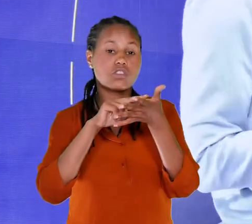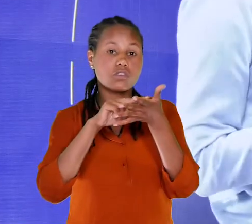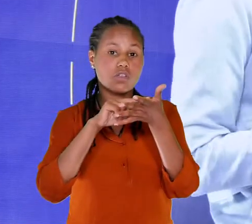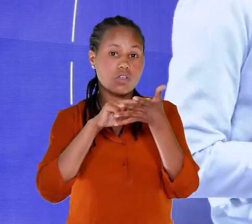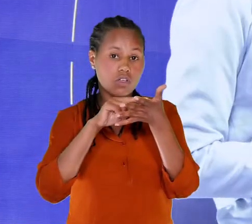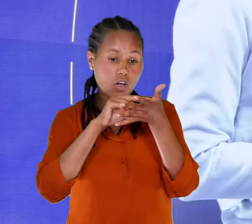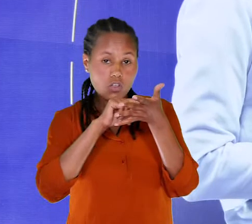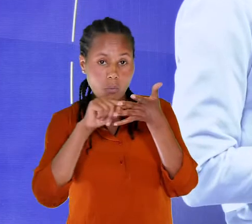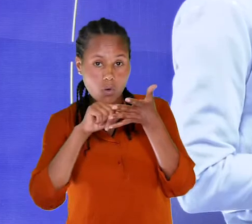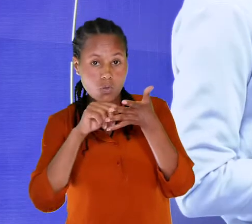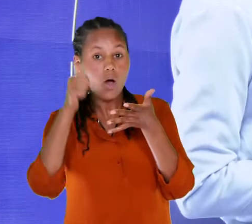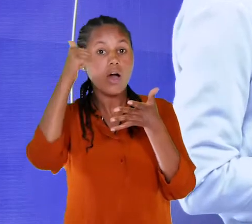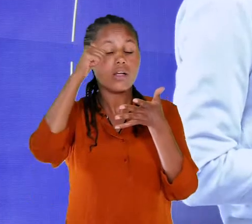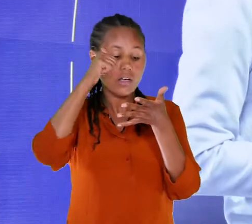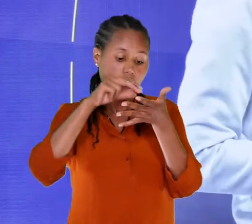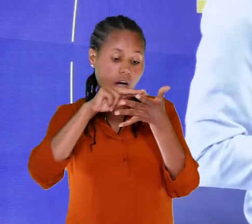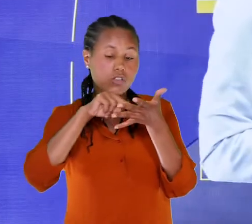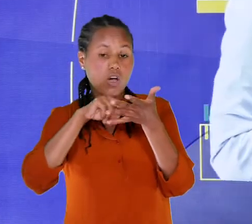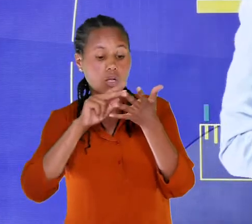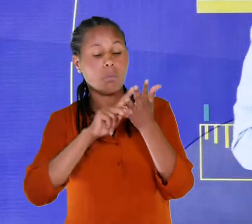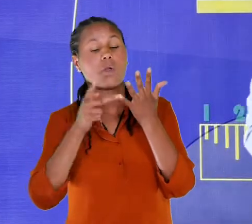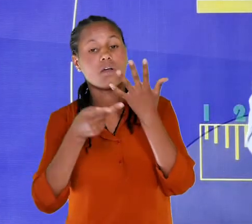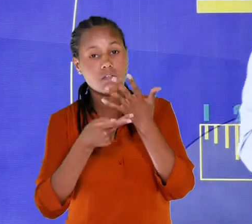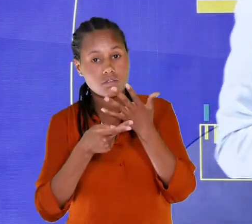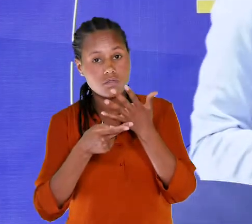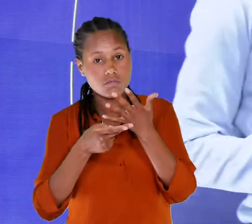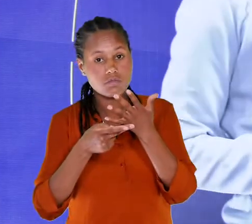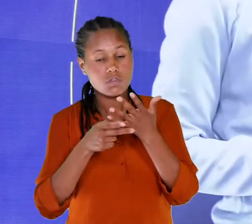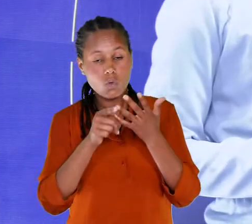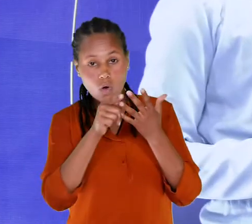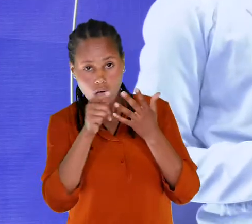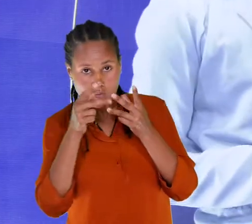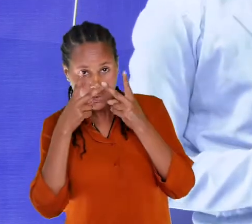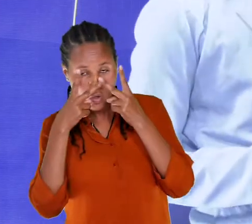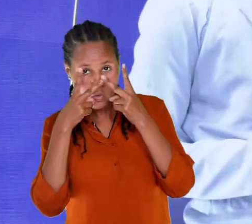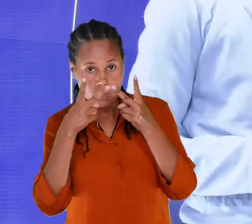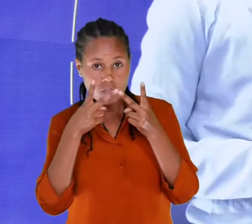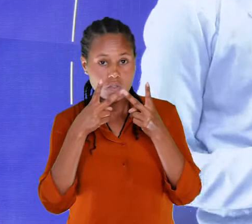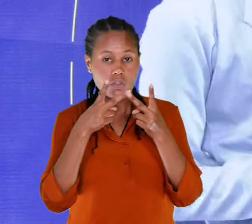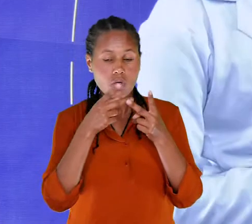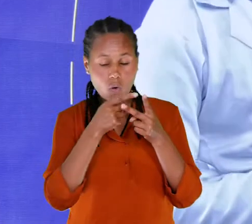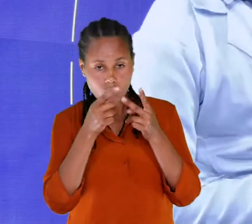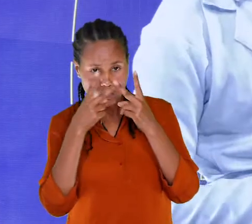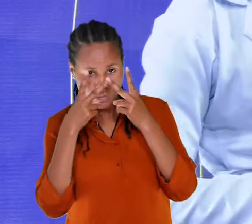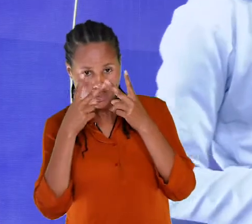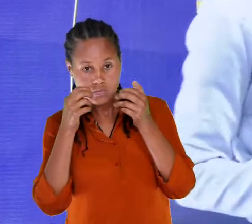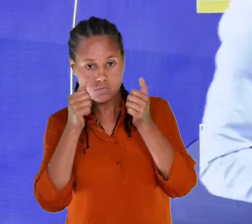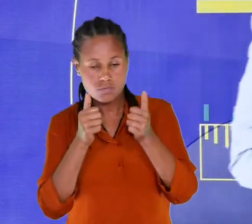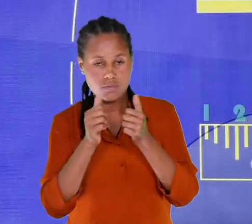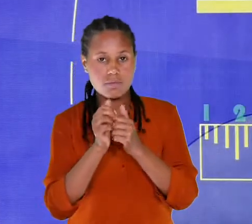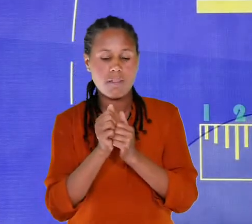About Araga's study plan. Look at Araga's study plan. I will show you next to this